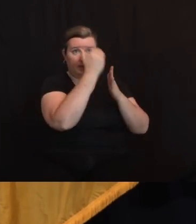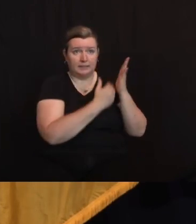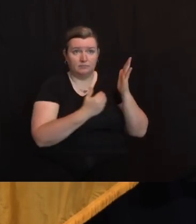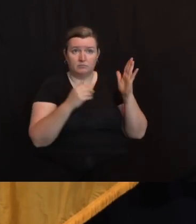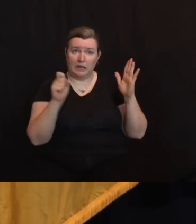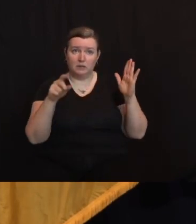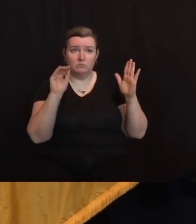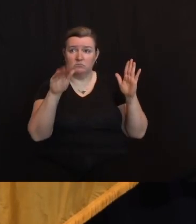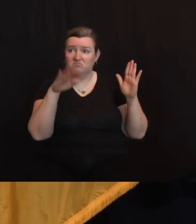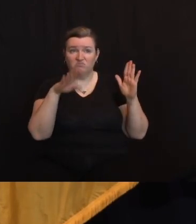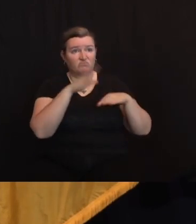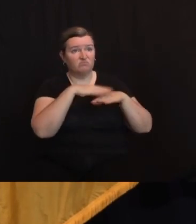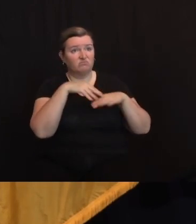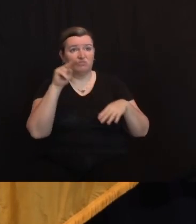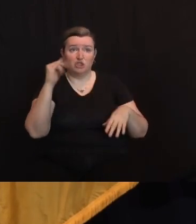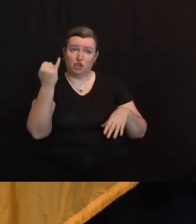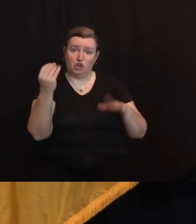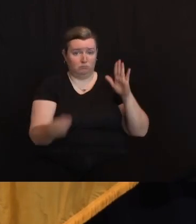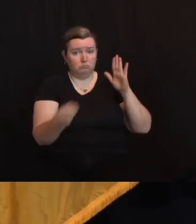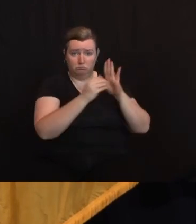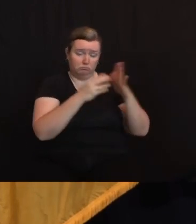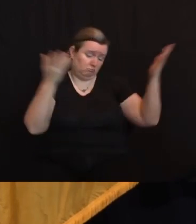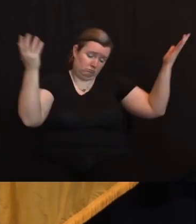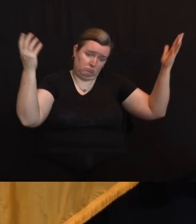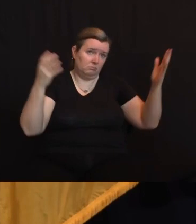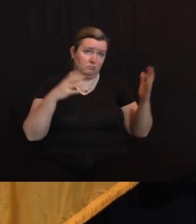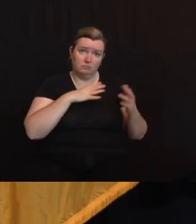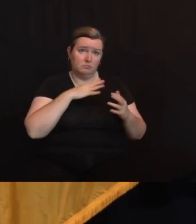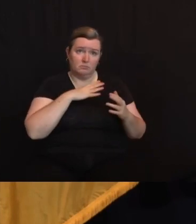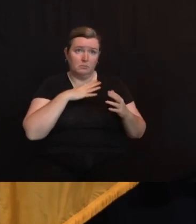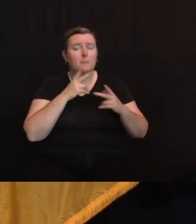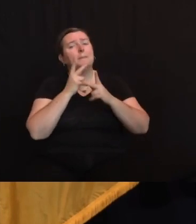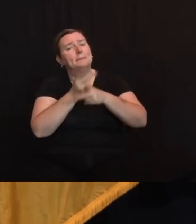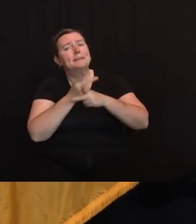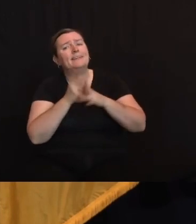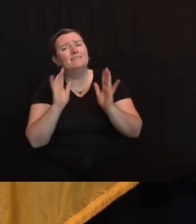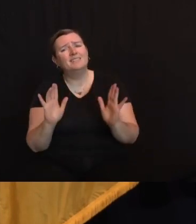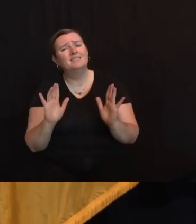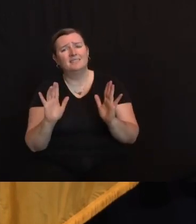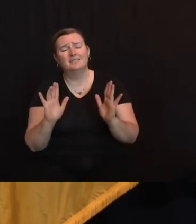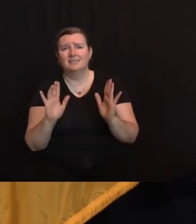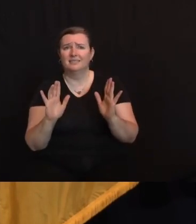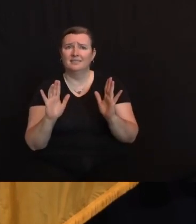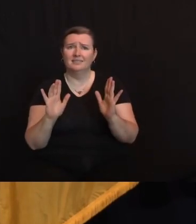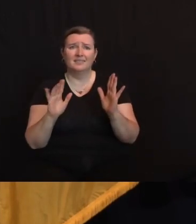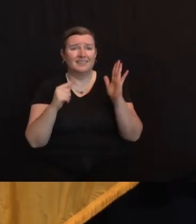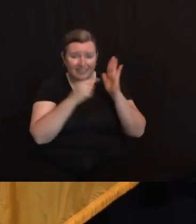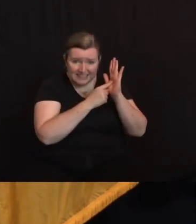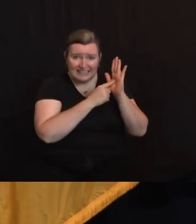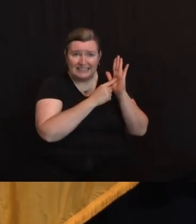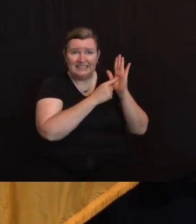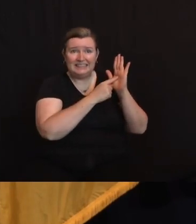look at what happened to us. We can't let this happen. It seems to me you use that and Delaware happily, and